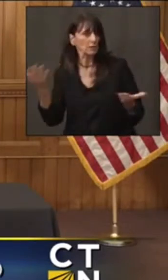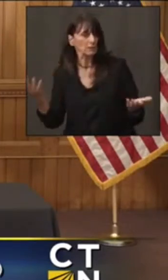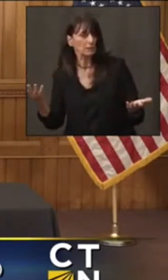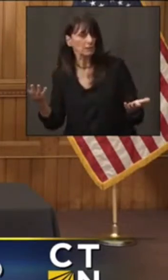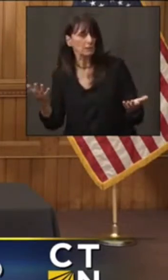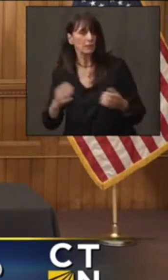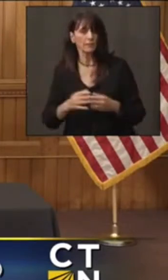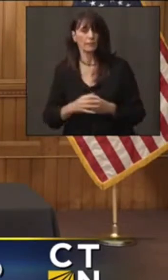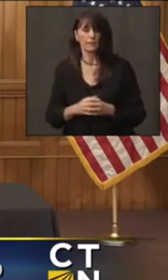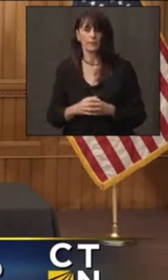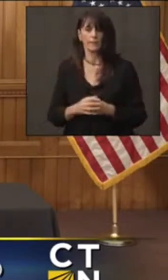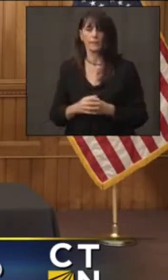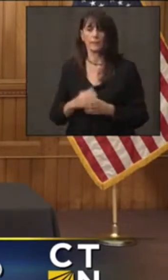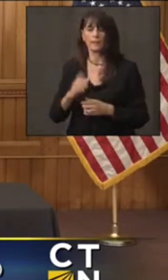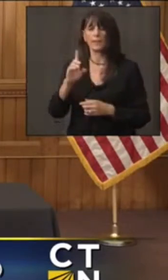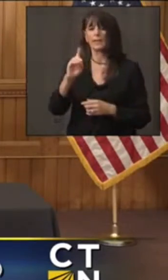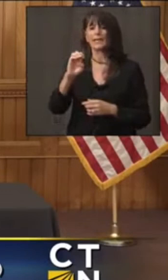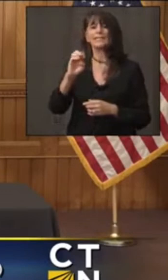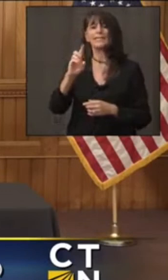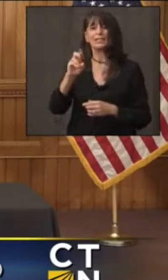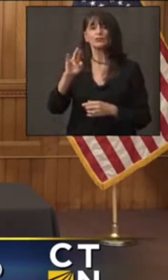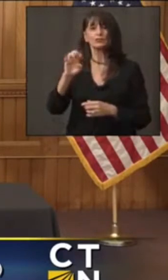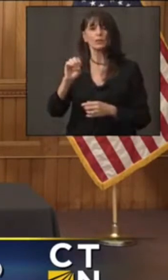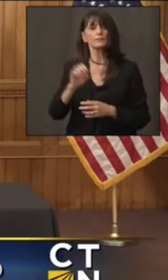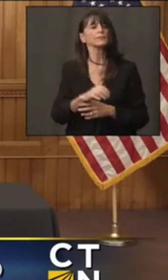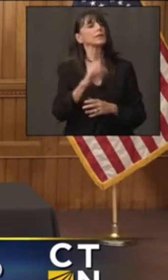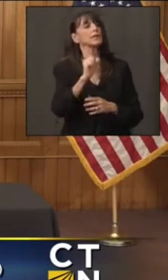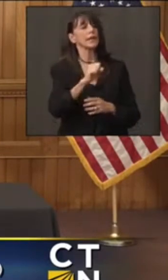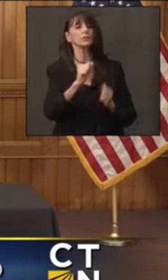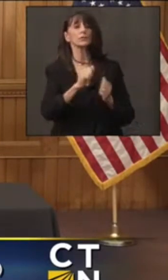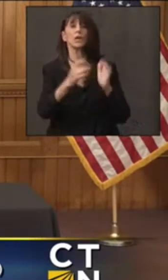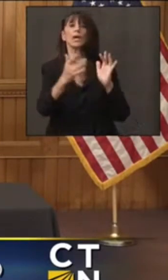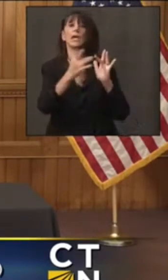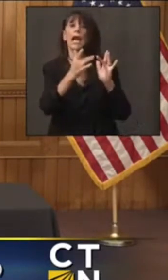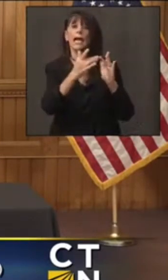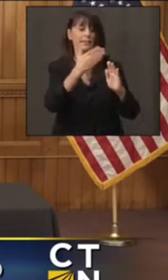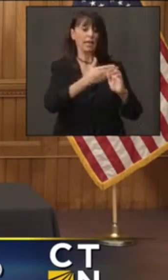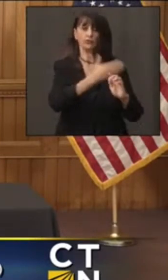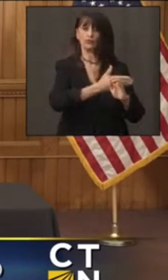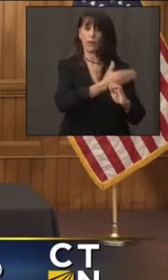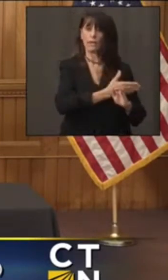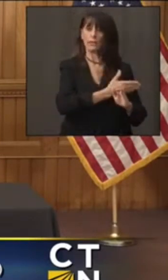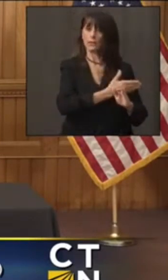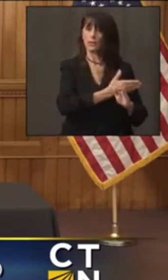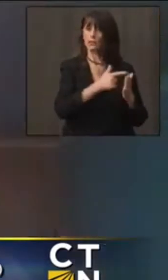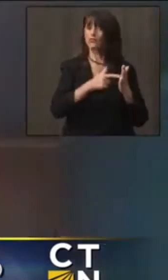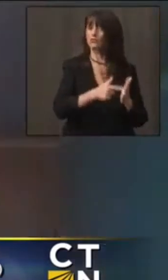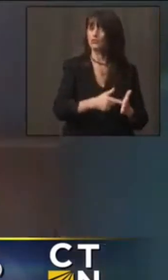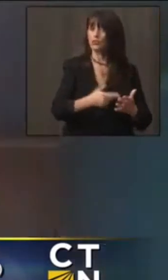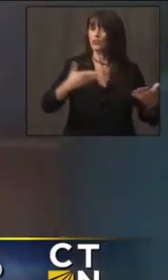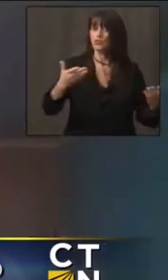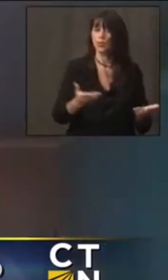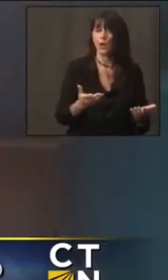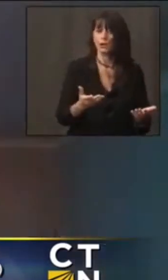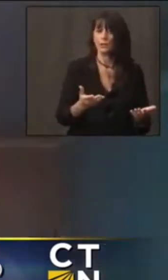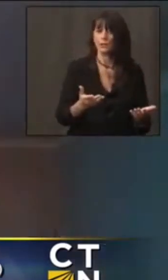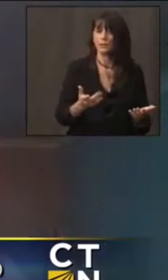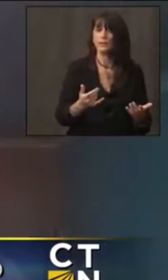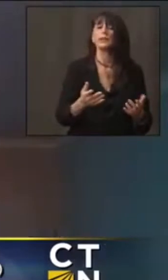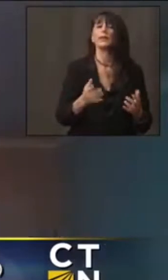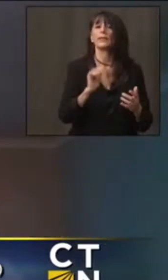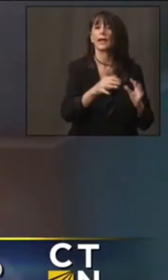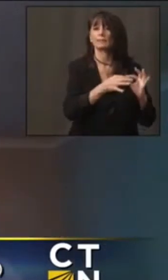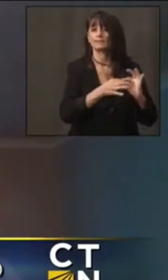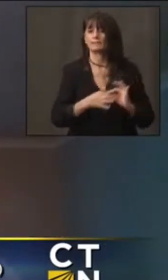Commissioner Gift? Yes. What the contact tracing shows, and it really does tie in with some of the recommendations